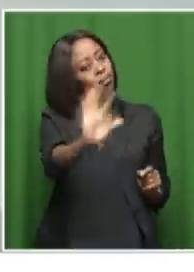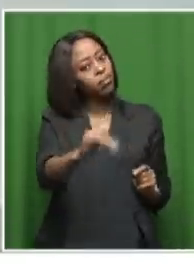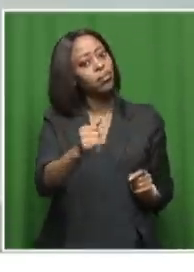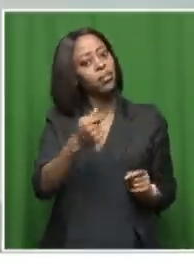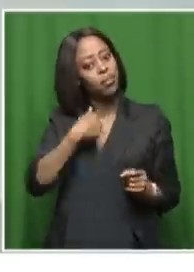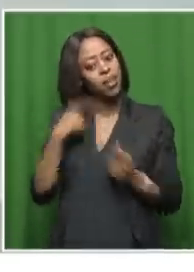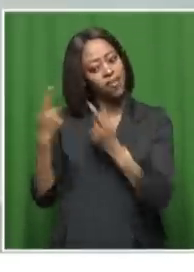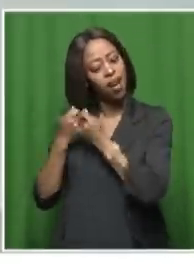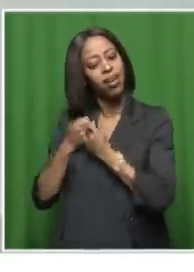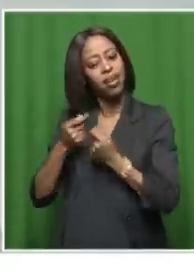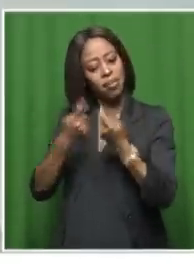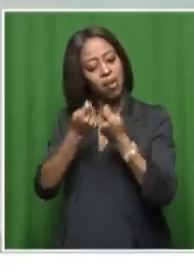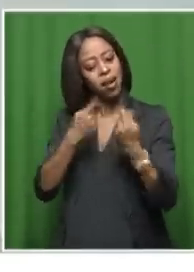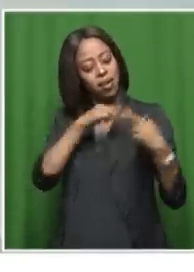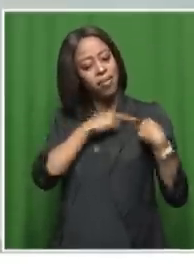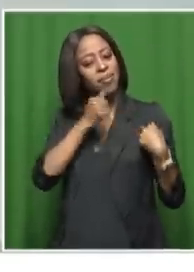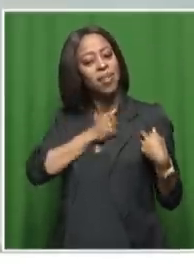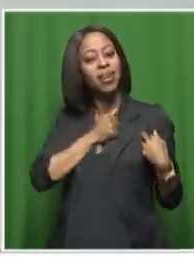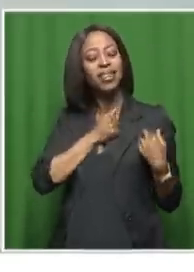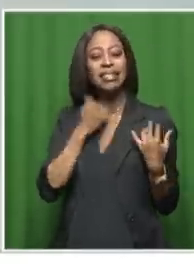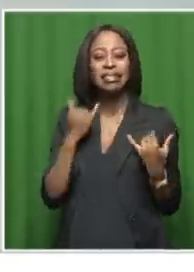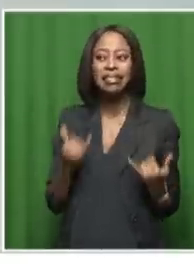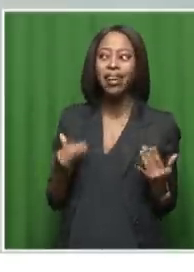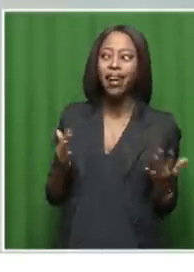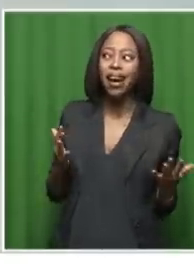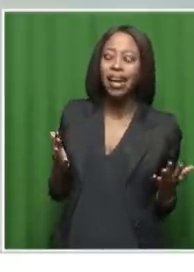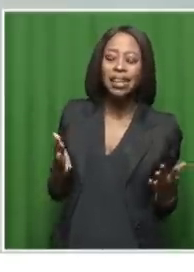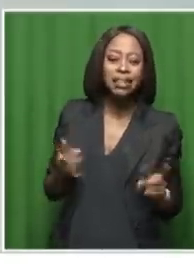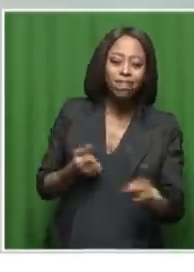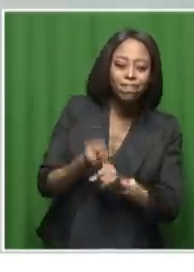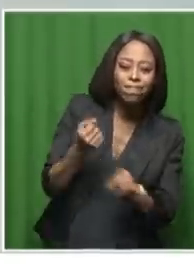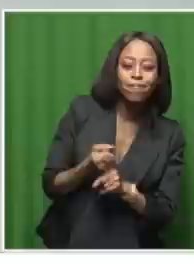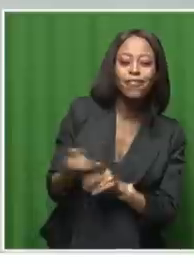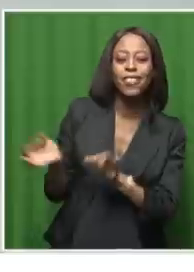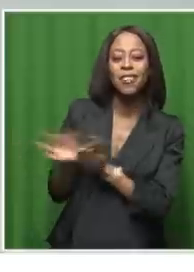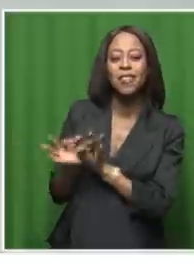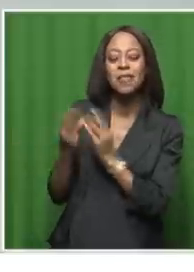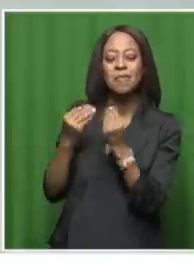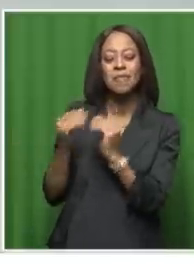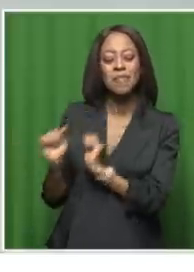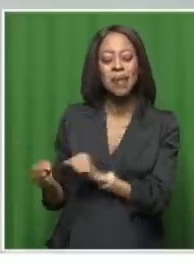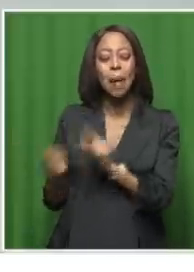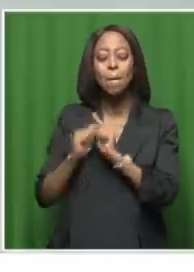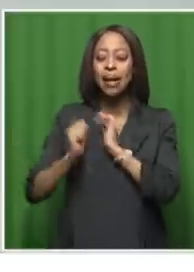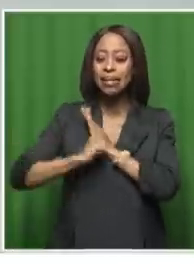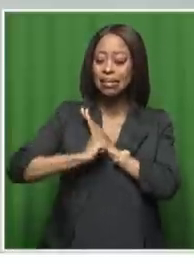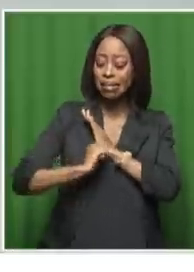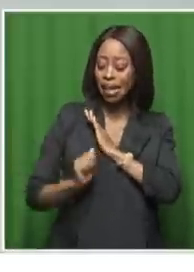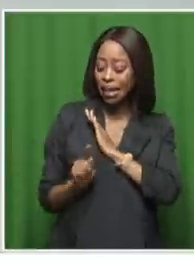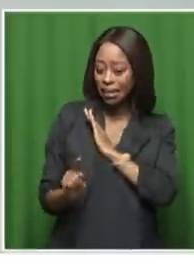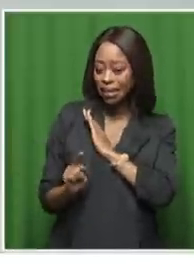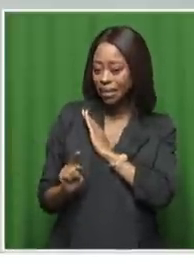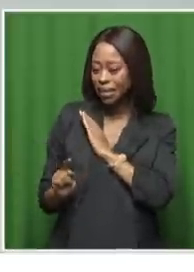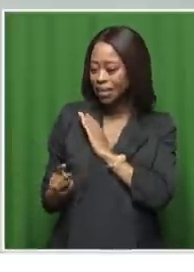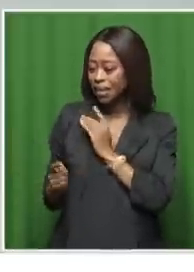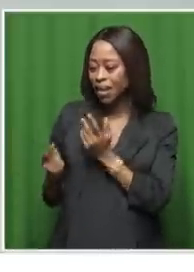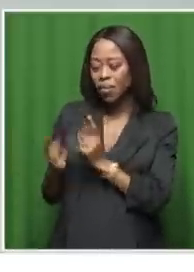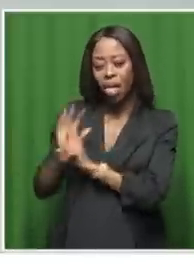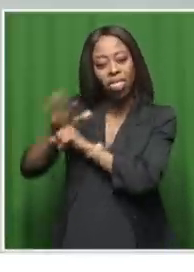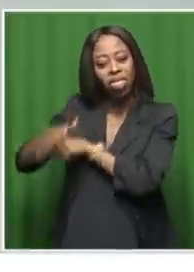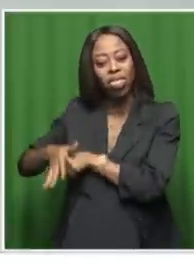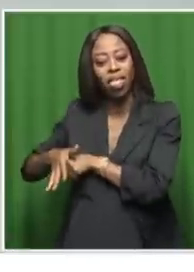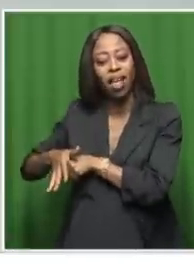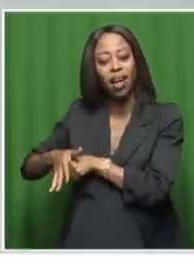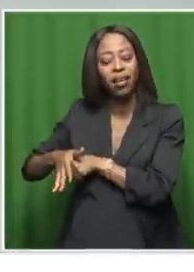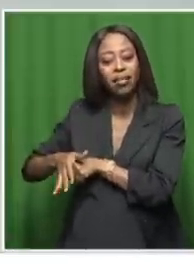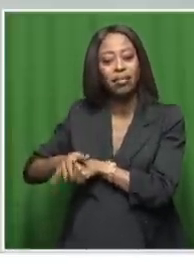responsibility. Unfortunately, we are the champions for small businesses. If the tax regime does not favor the SMMEs, it means the